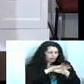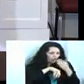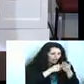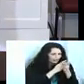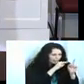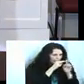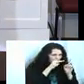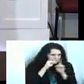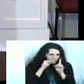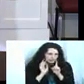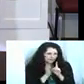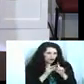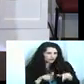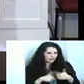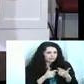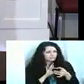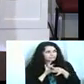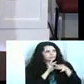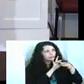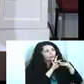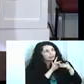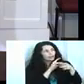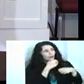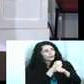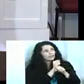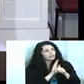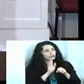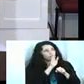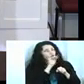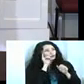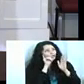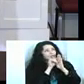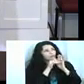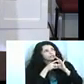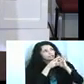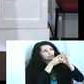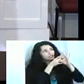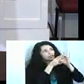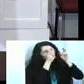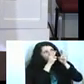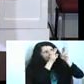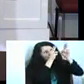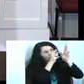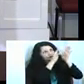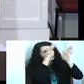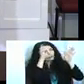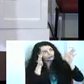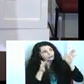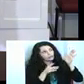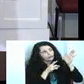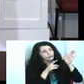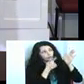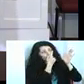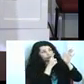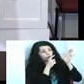divinely made in your very image, to the honor and glory of the one that we acknowledge this